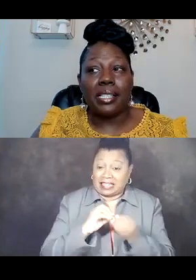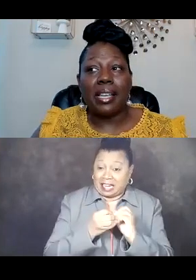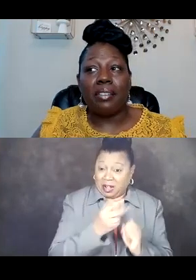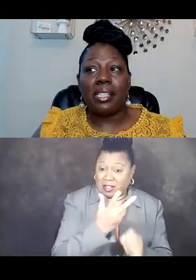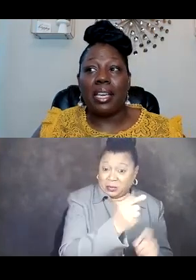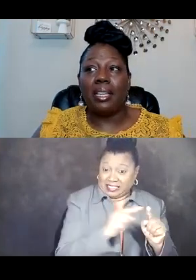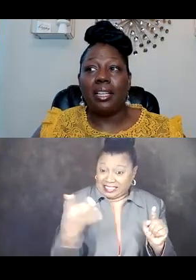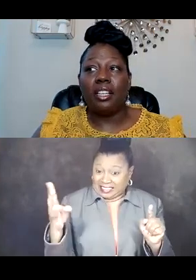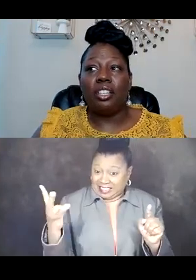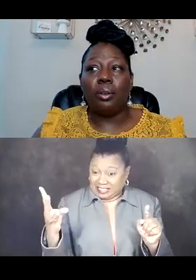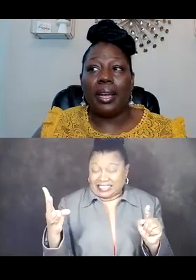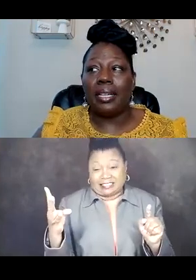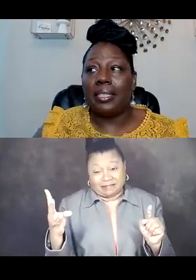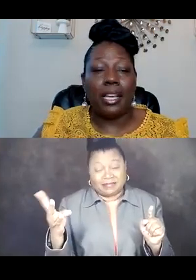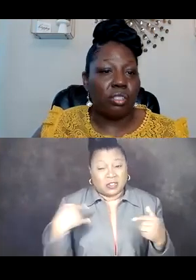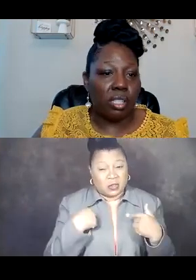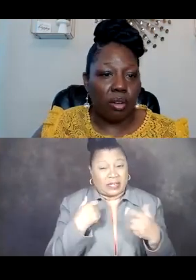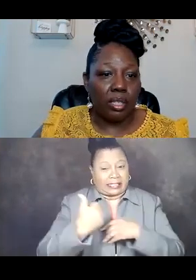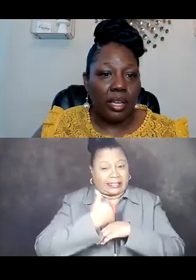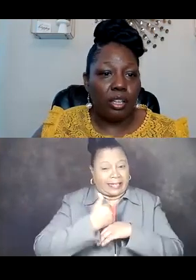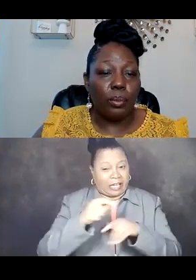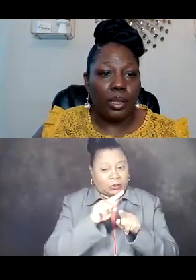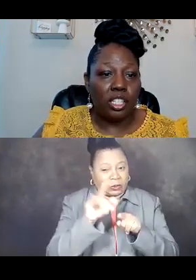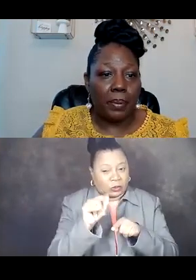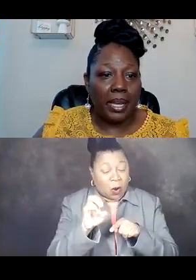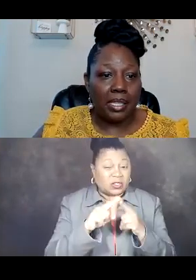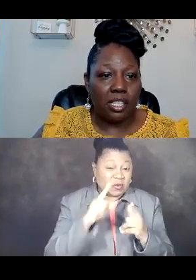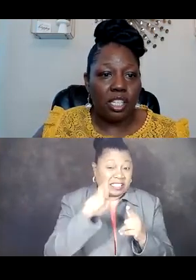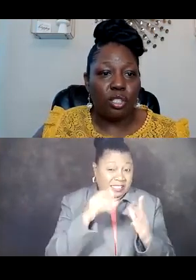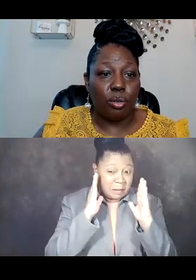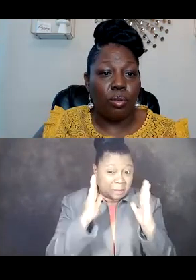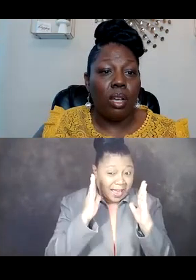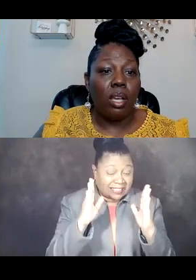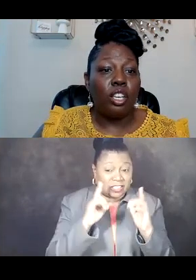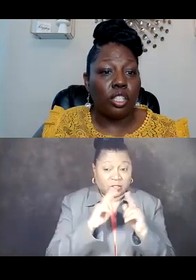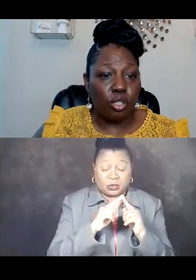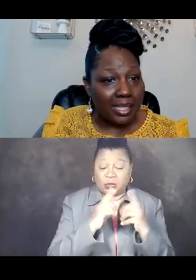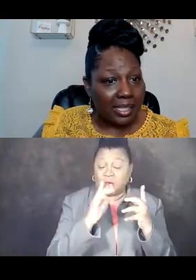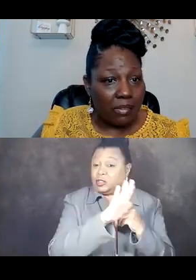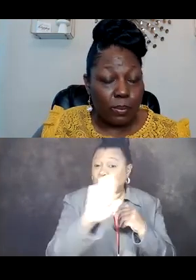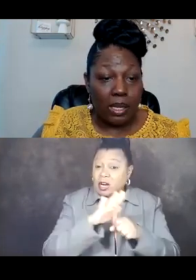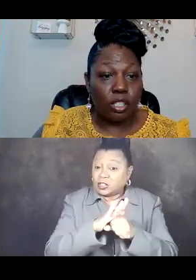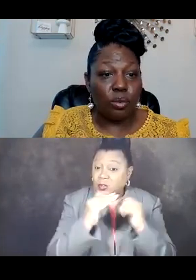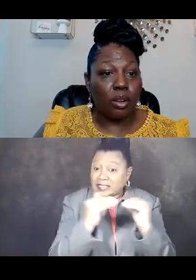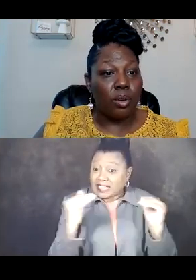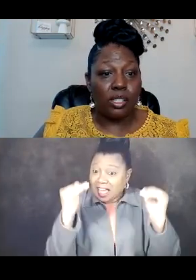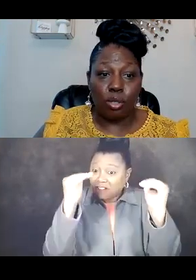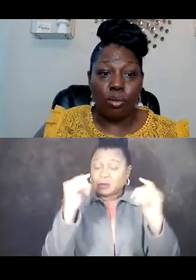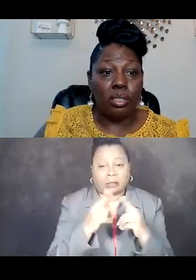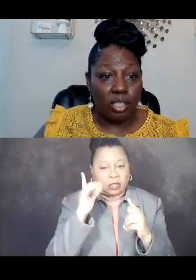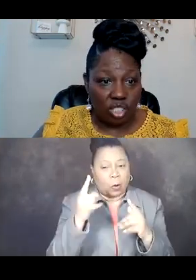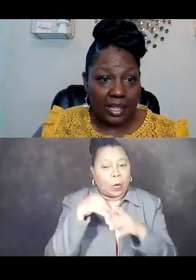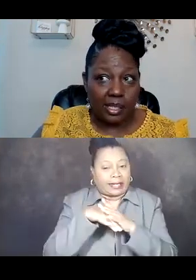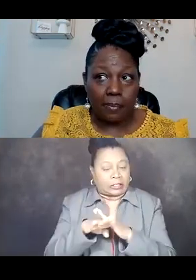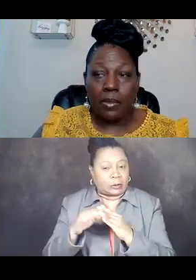13 to 17, you are in a danger zone and you really should pay attention to your stress levels because you are going